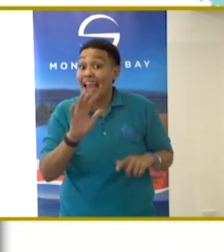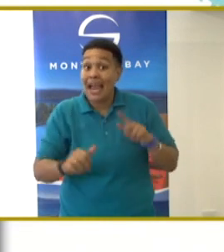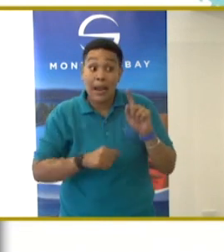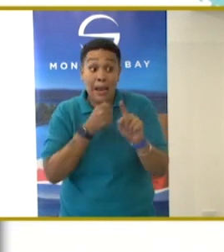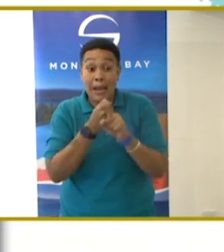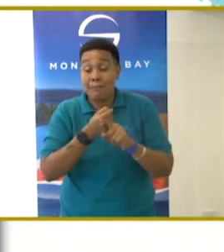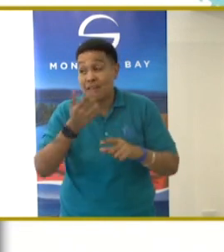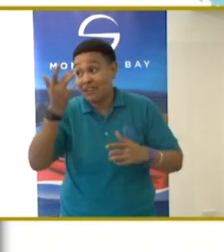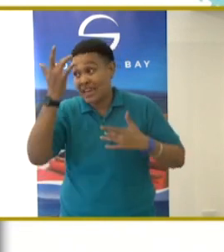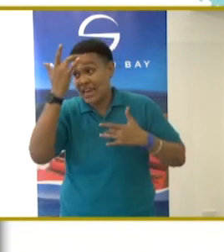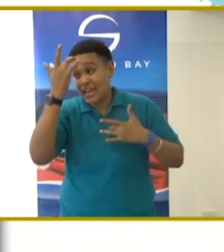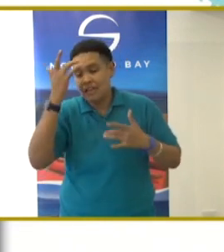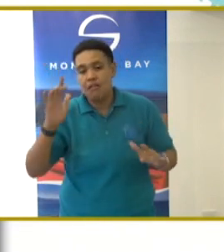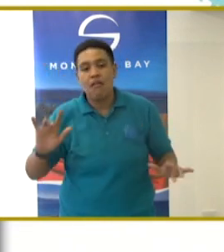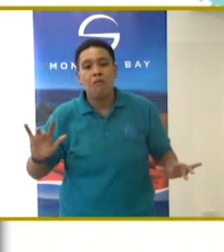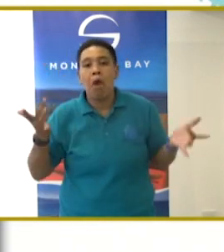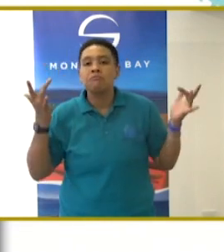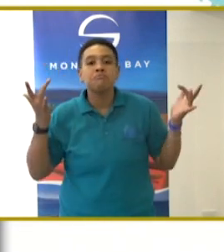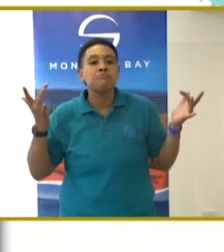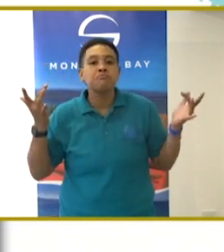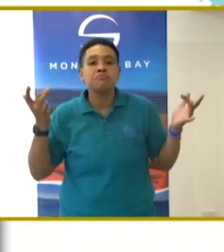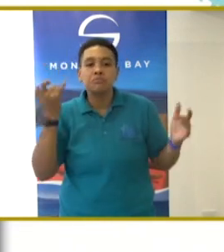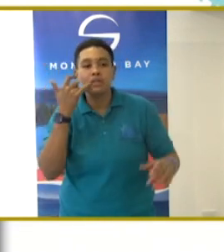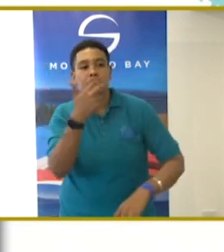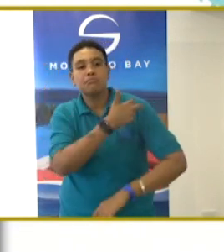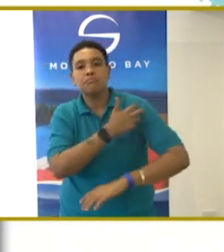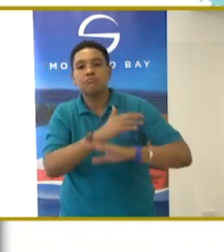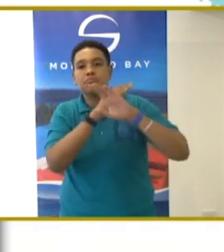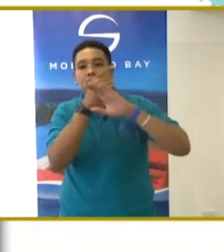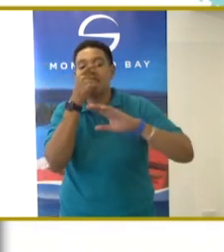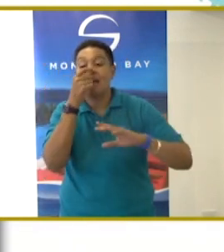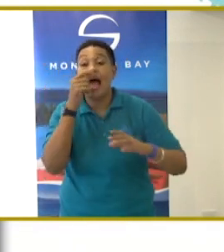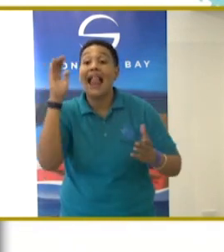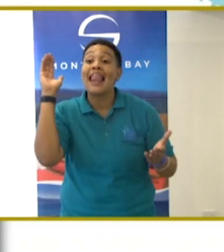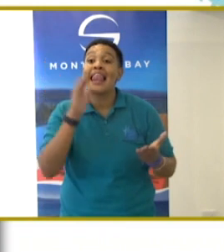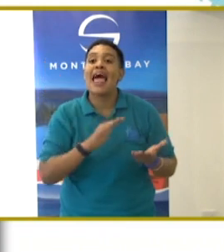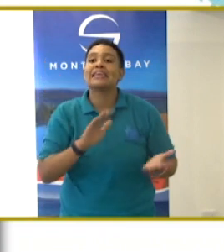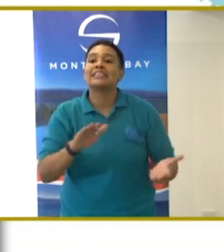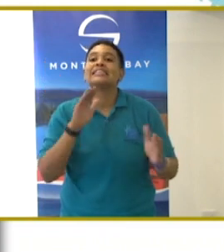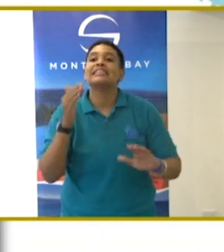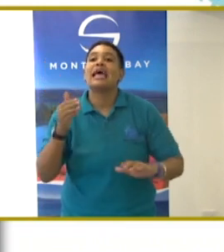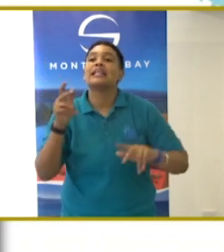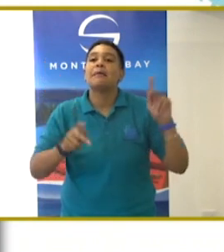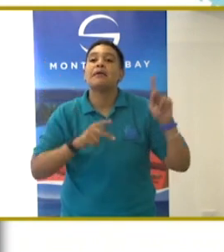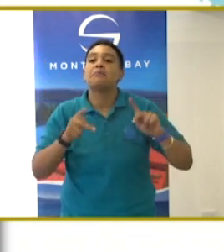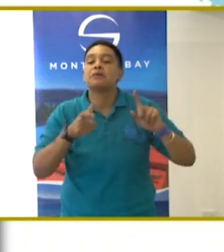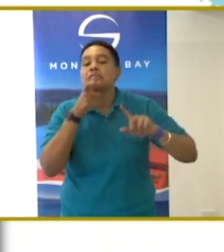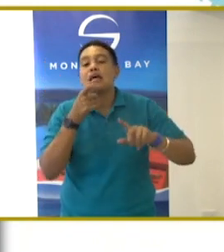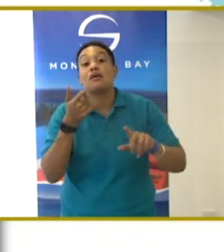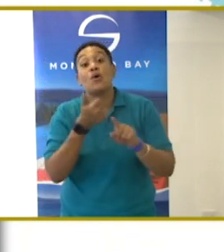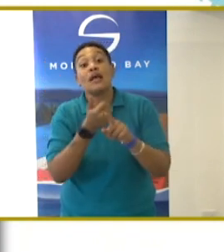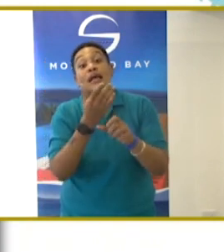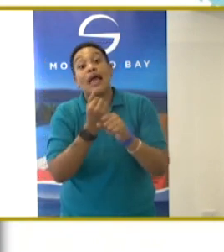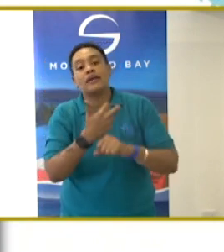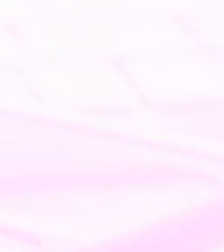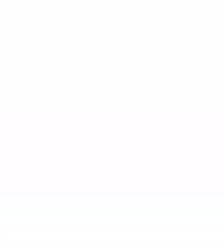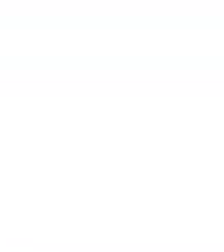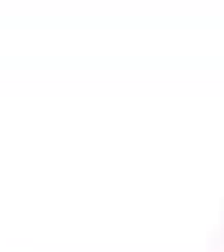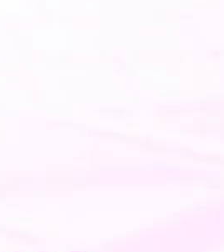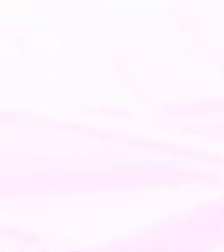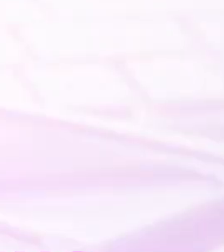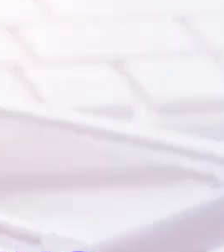the illness was much less, and they also had less deaths in persons who had received the